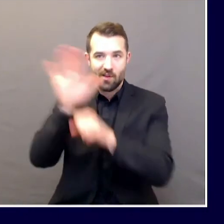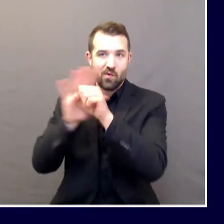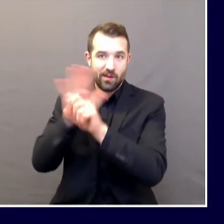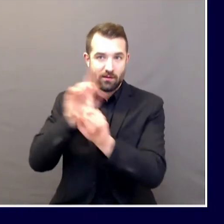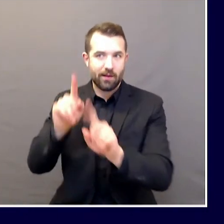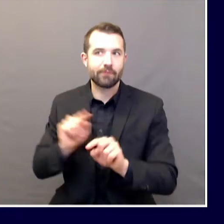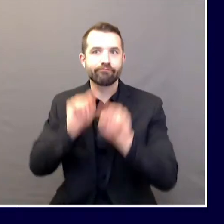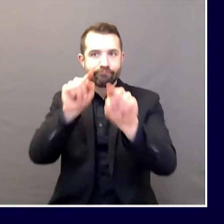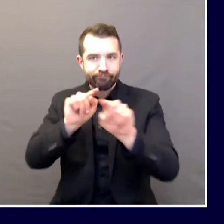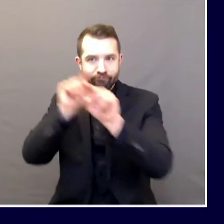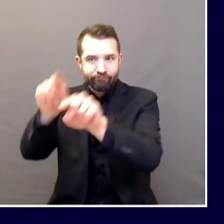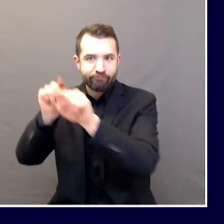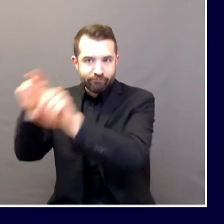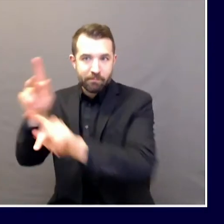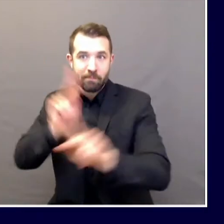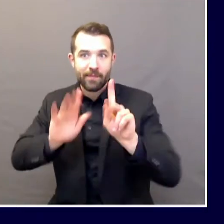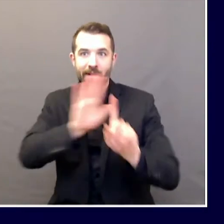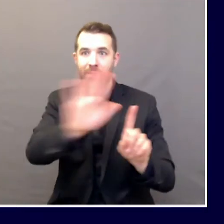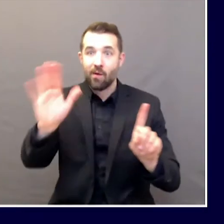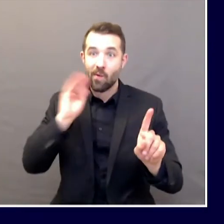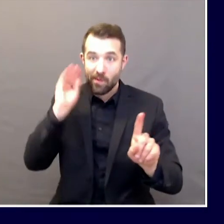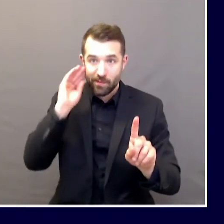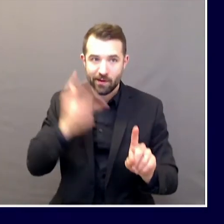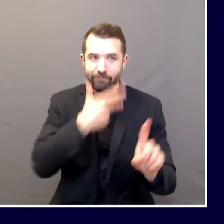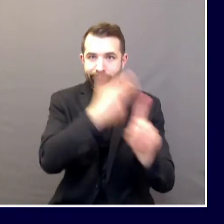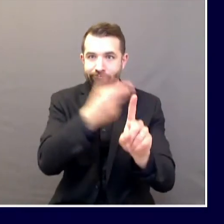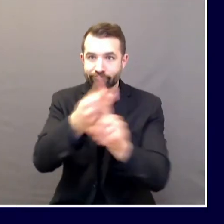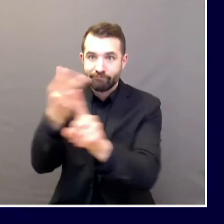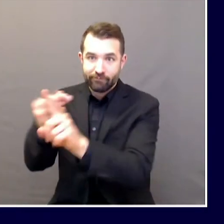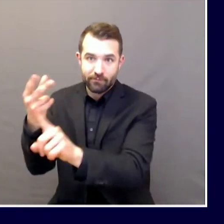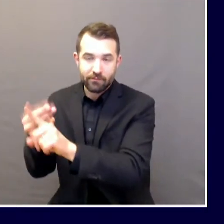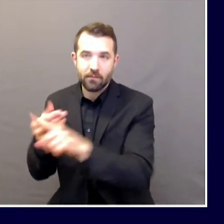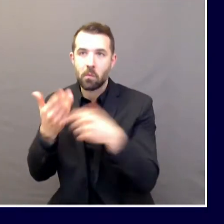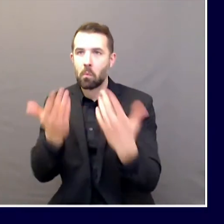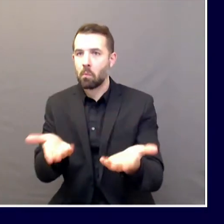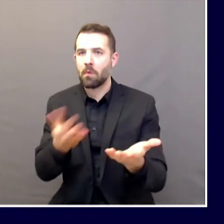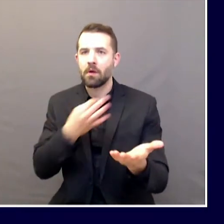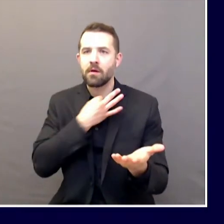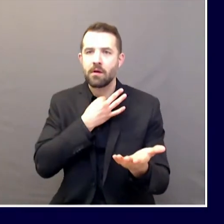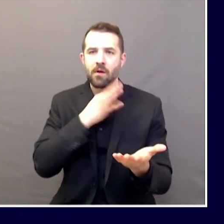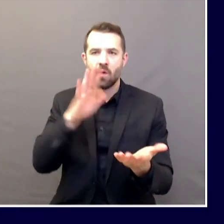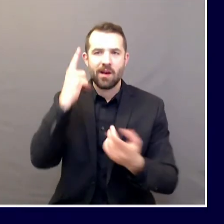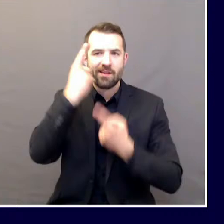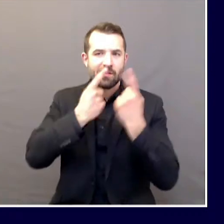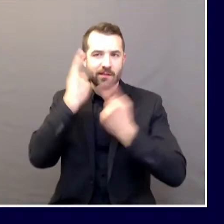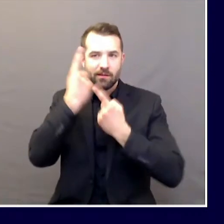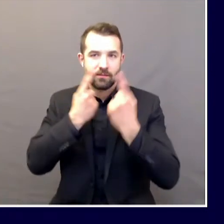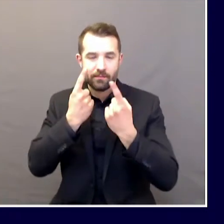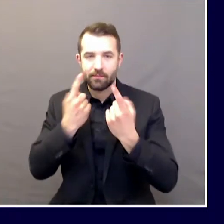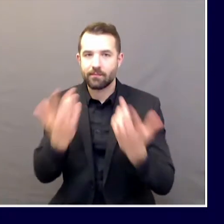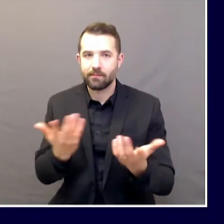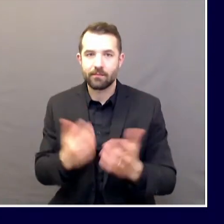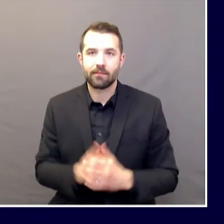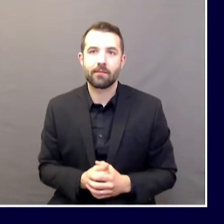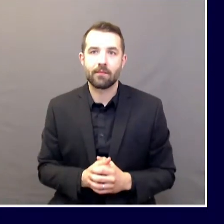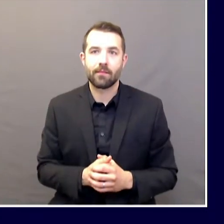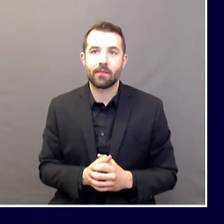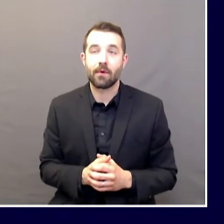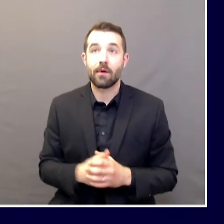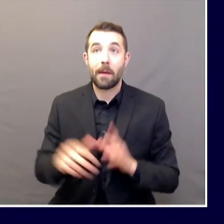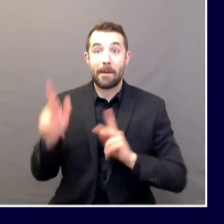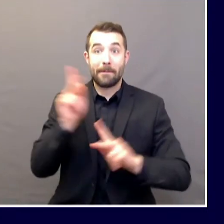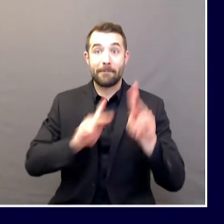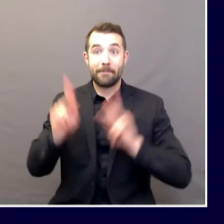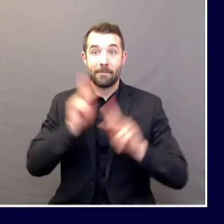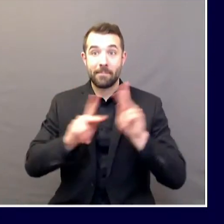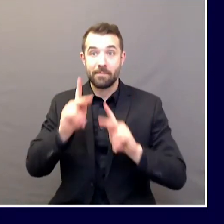I guess what's your thoughts on that prospect of kind of getting, especially when we're looking at the 70-plus-year-olds who still have